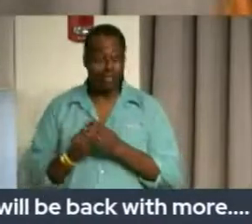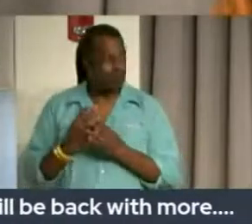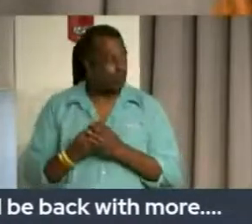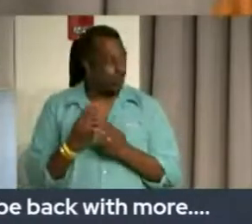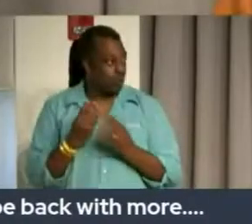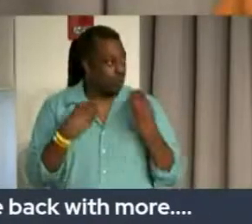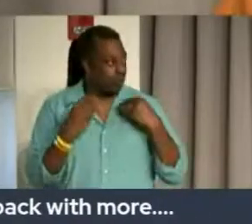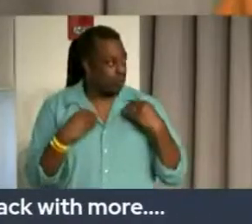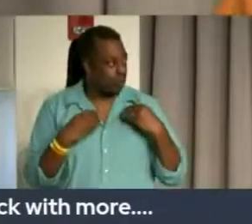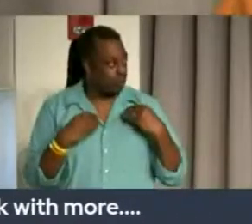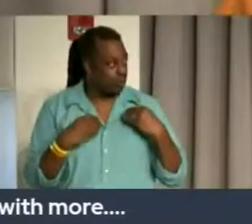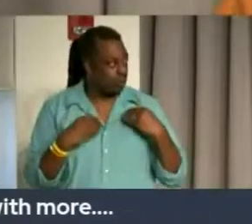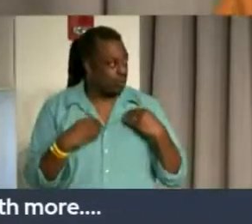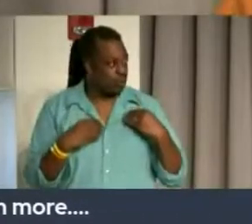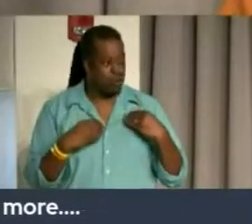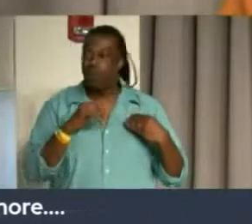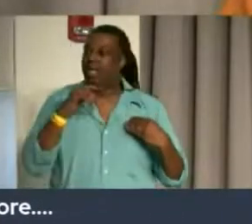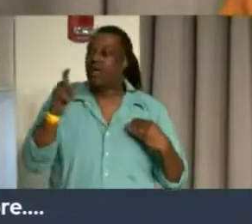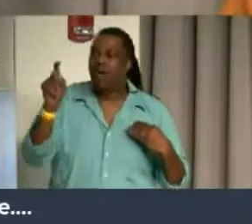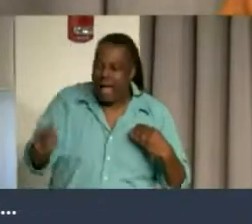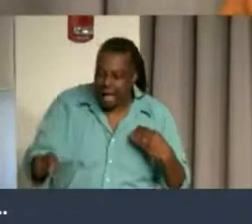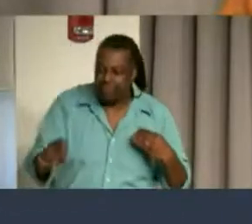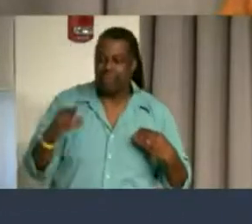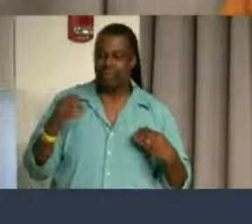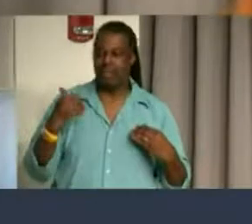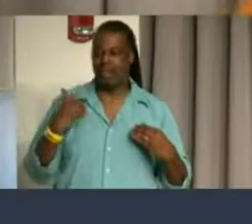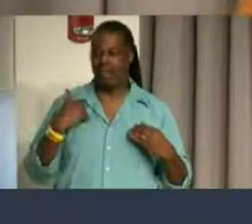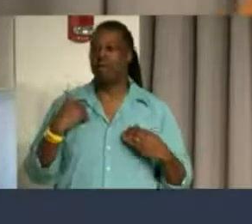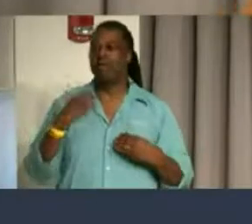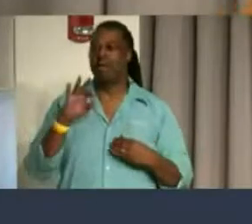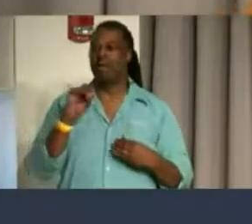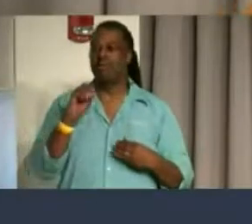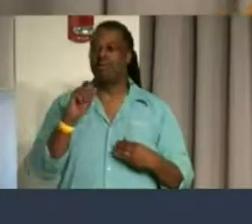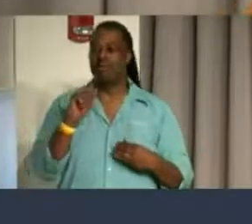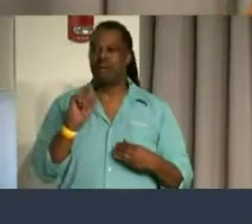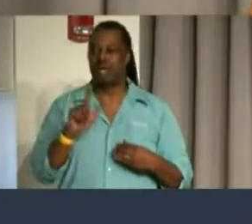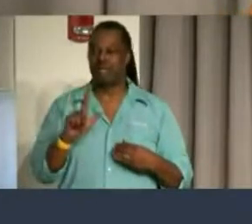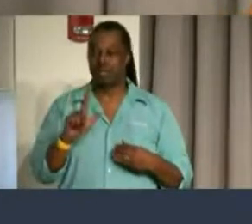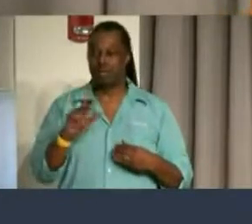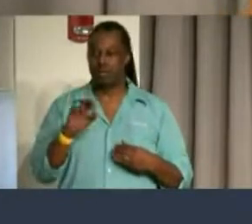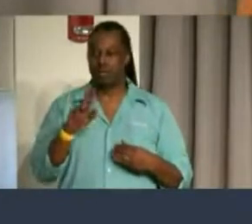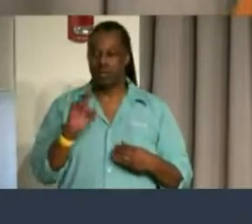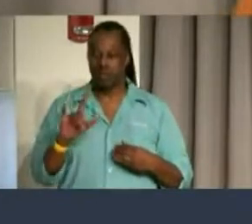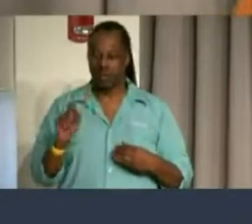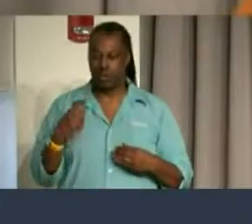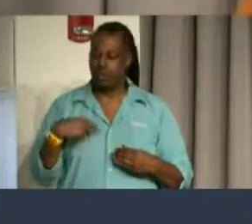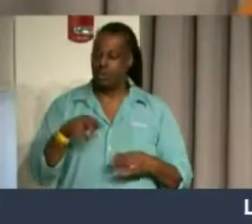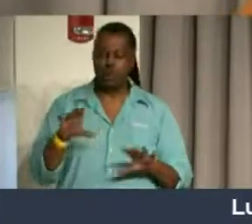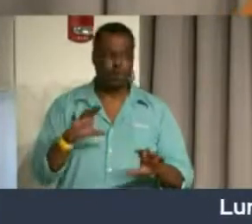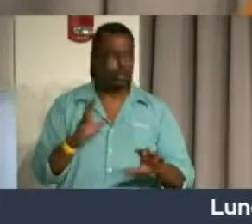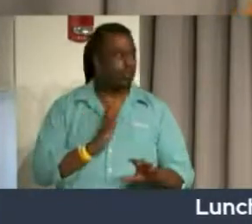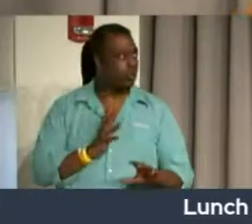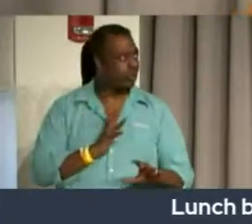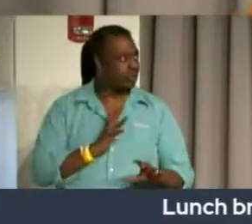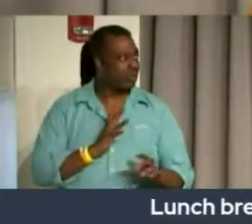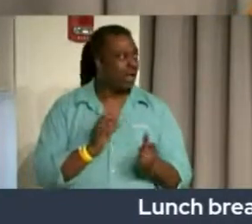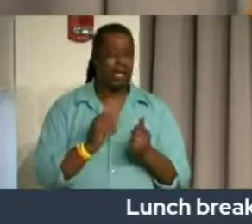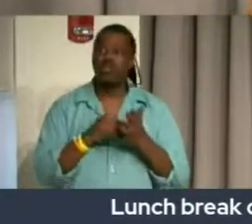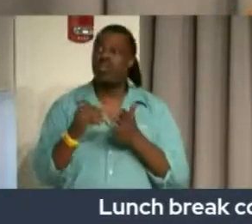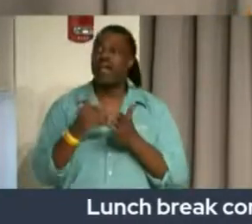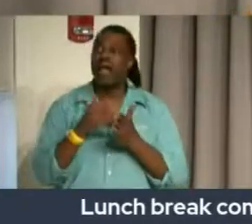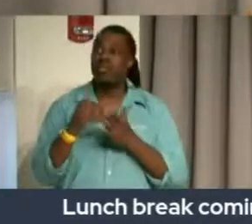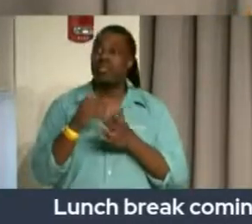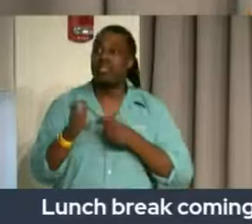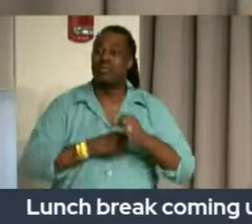don't have to have the fossil fuels. We were doing fine for thousands and thousands of